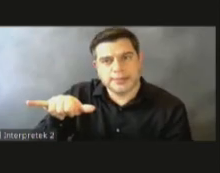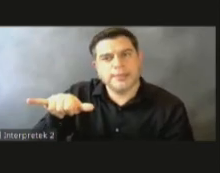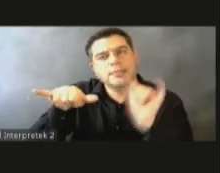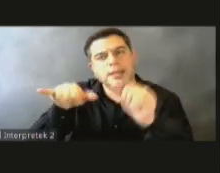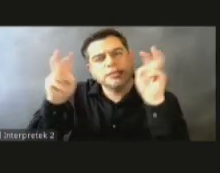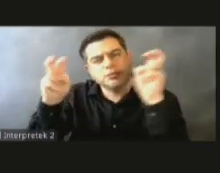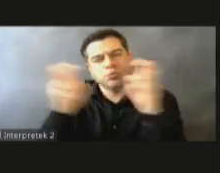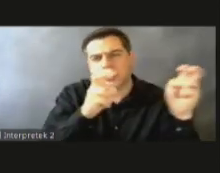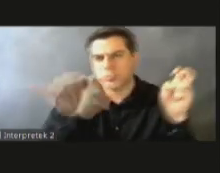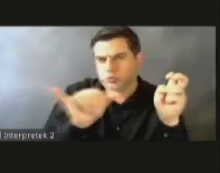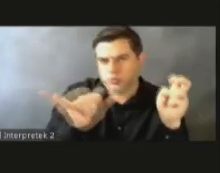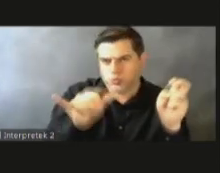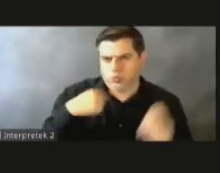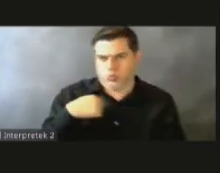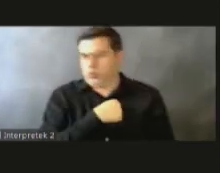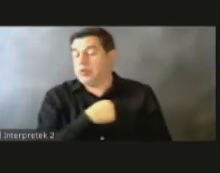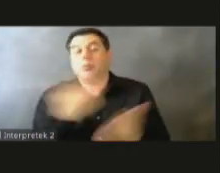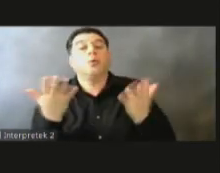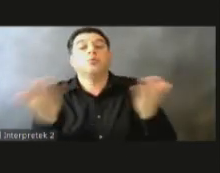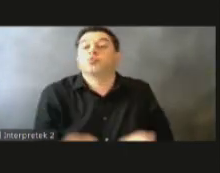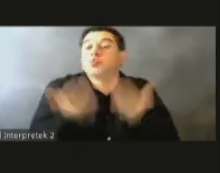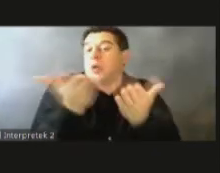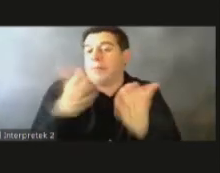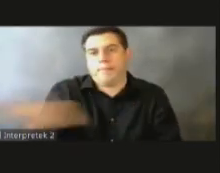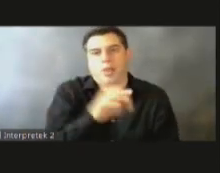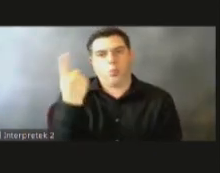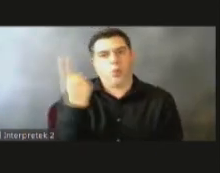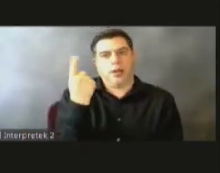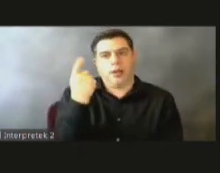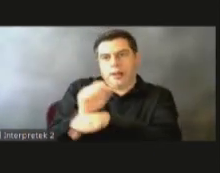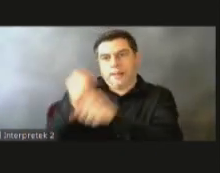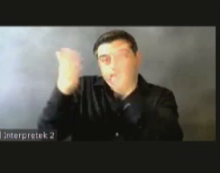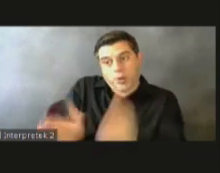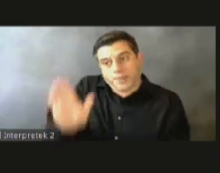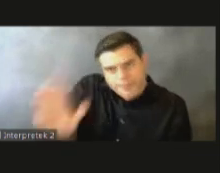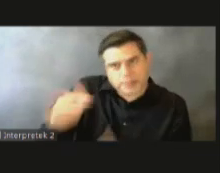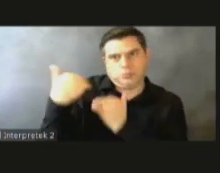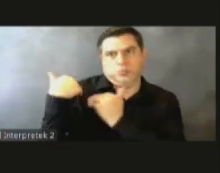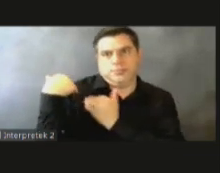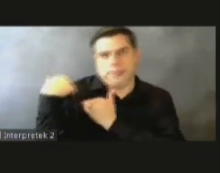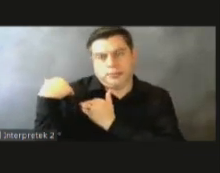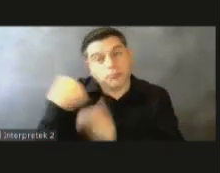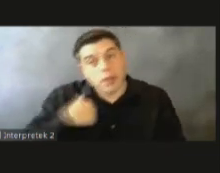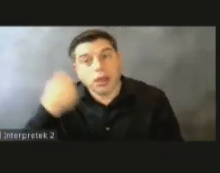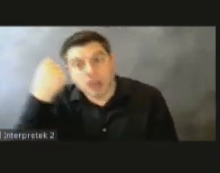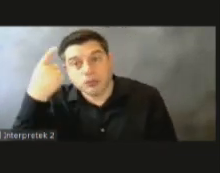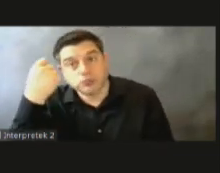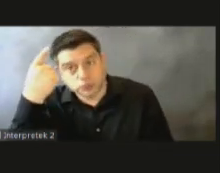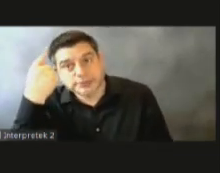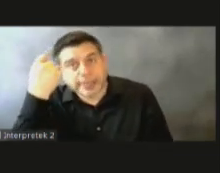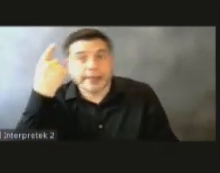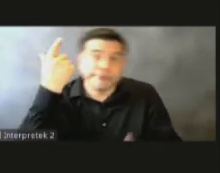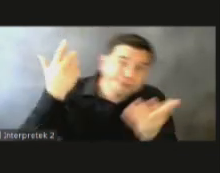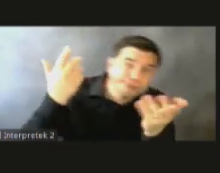employee to do this role. I understand that this is kind of spread over several employees, but making